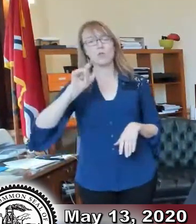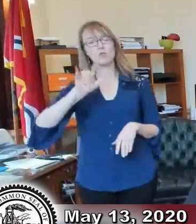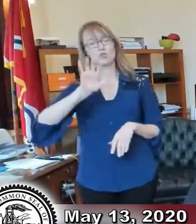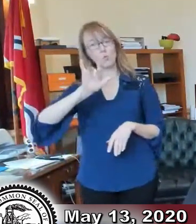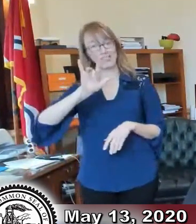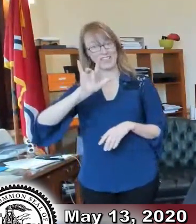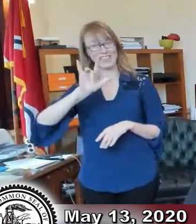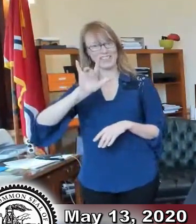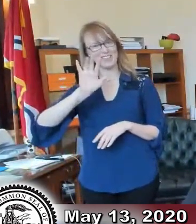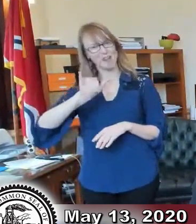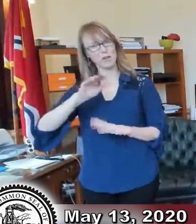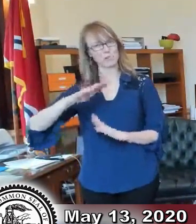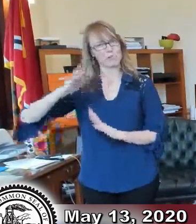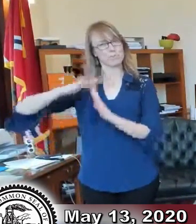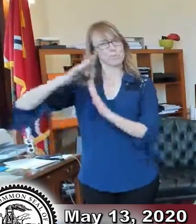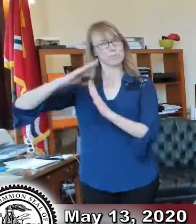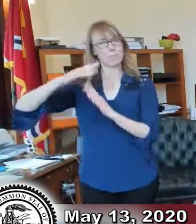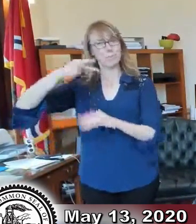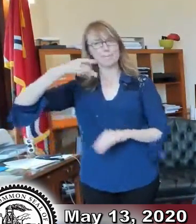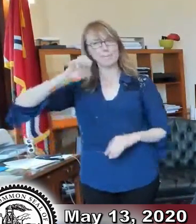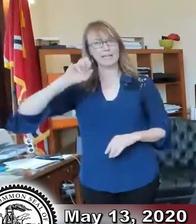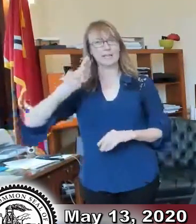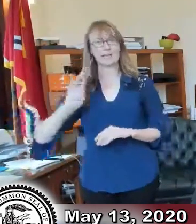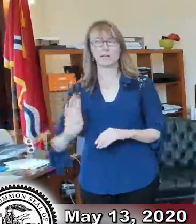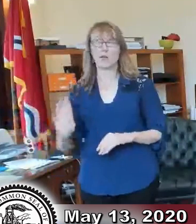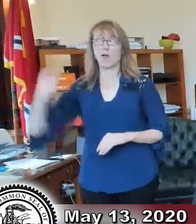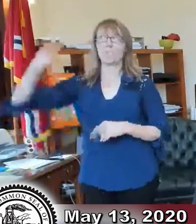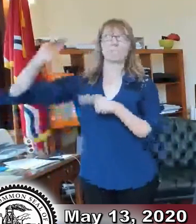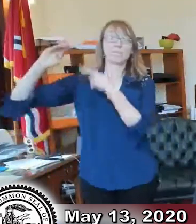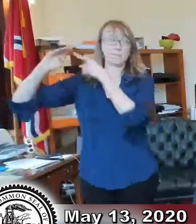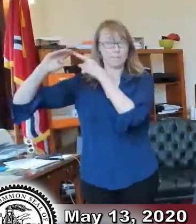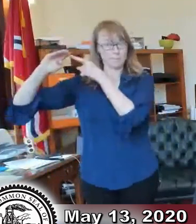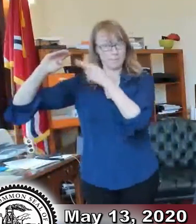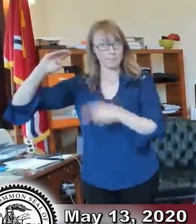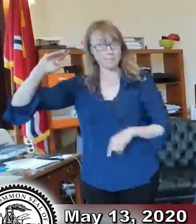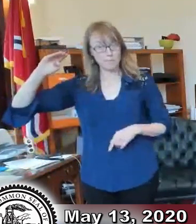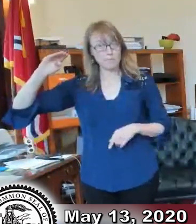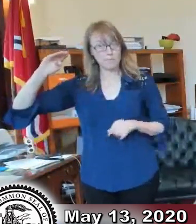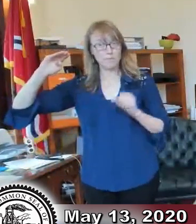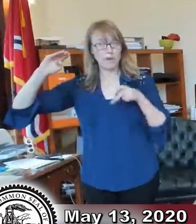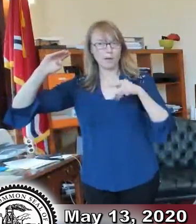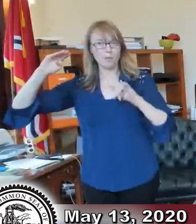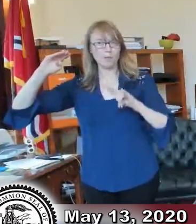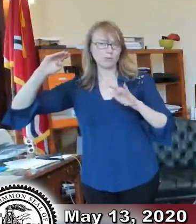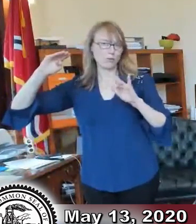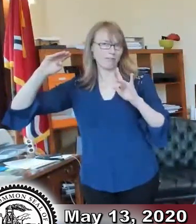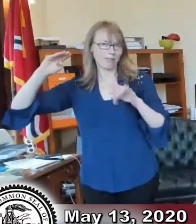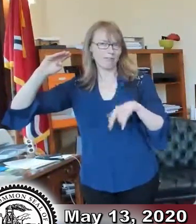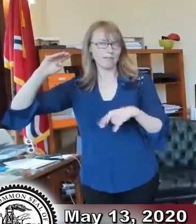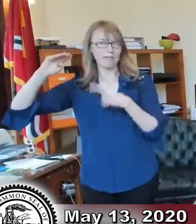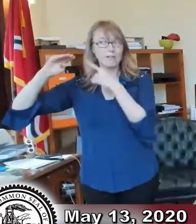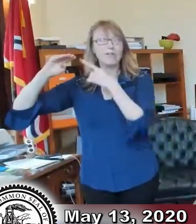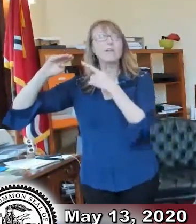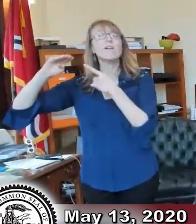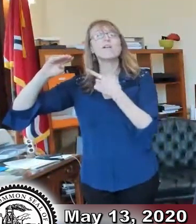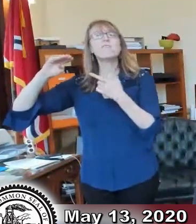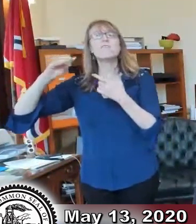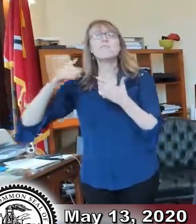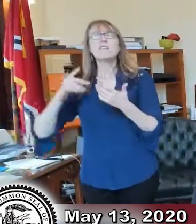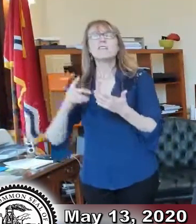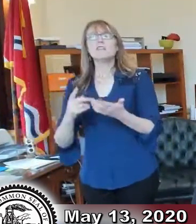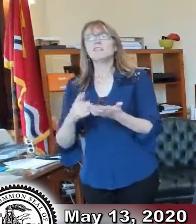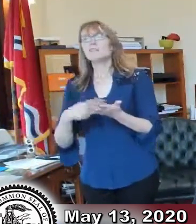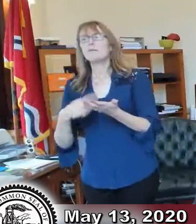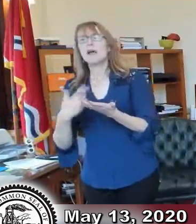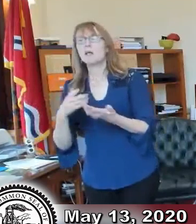The reason we look at it sort of the 7-day rolling averages is that sometimes case counts, maybe a lab